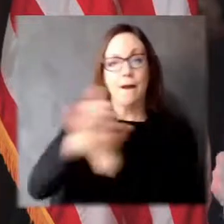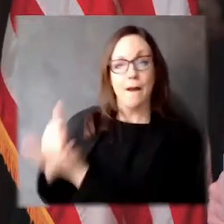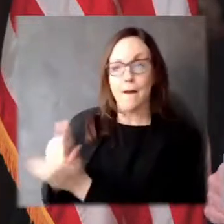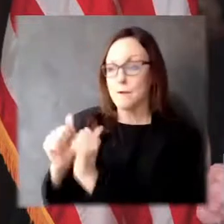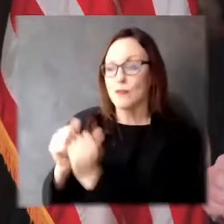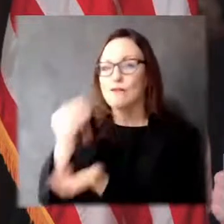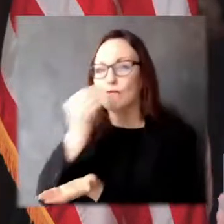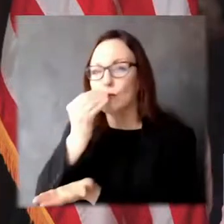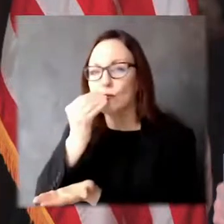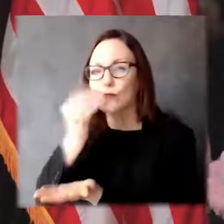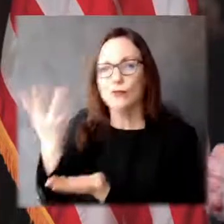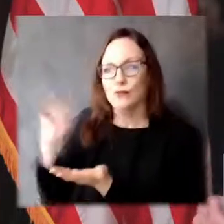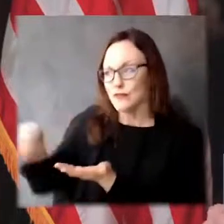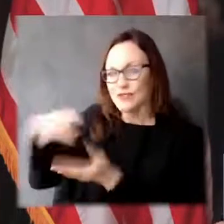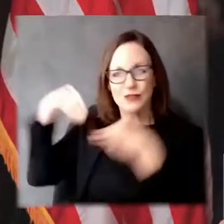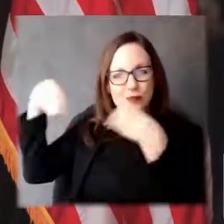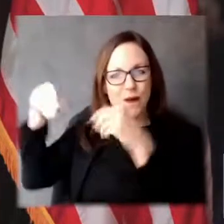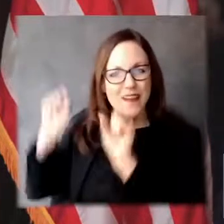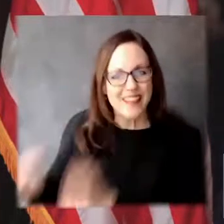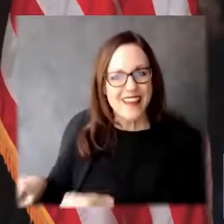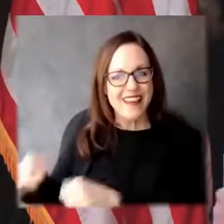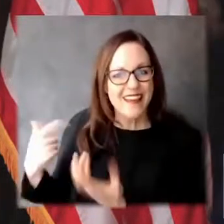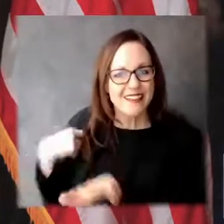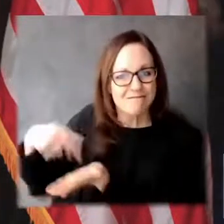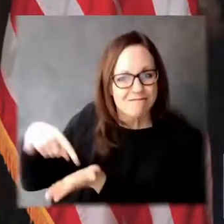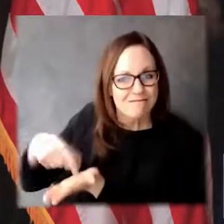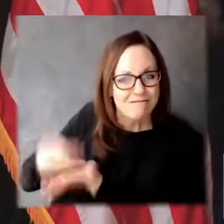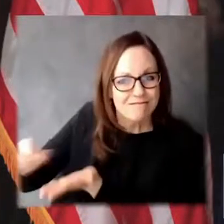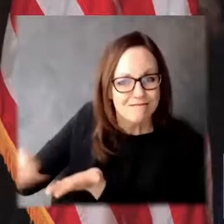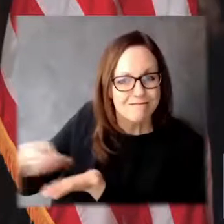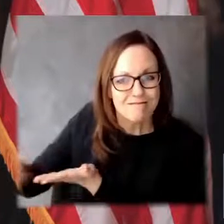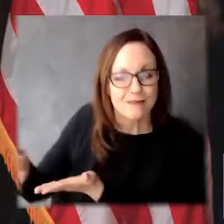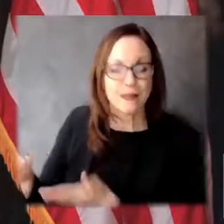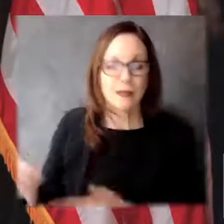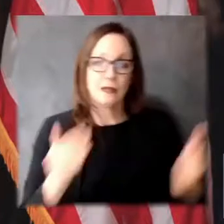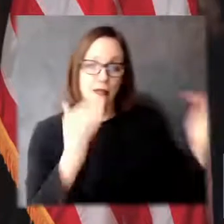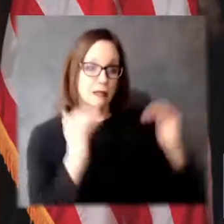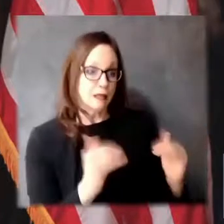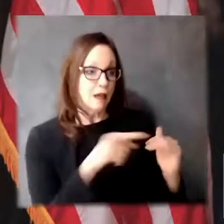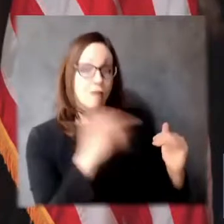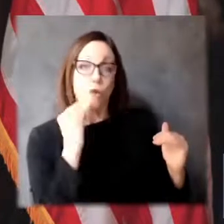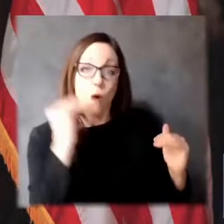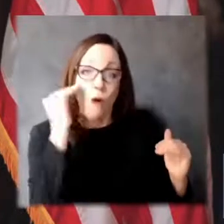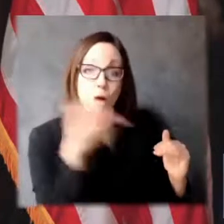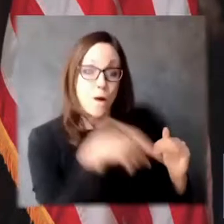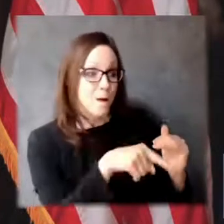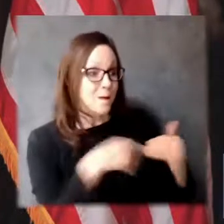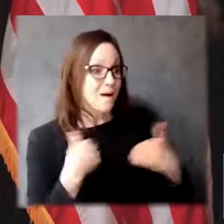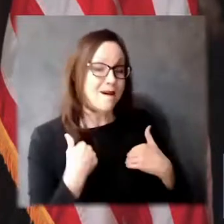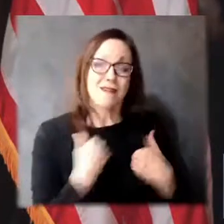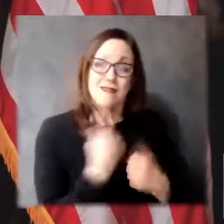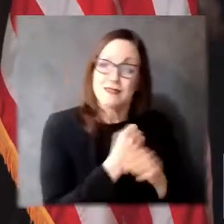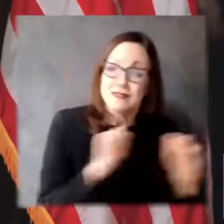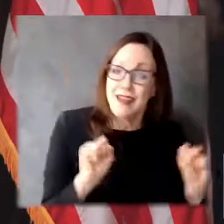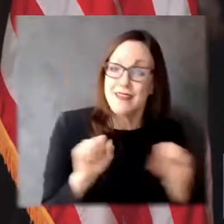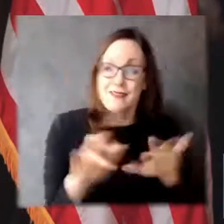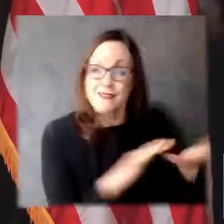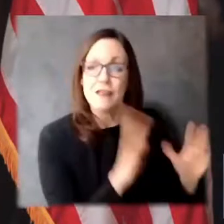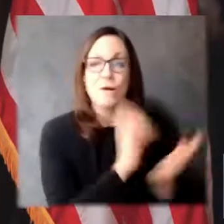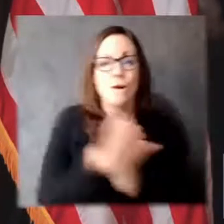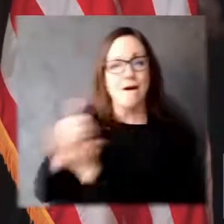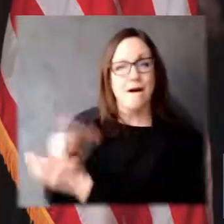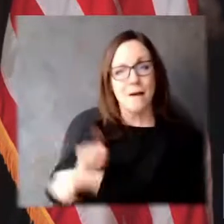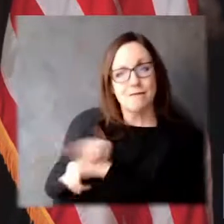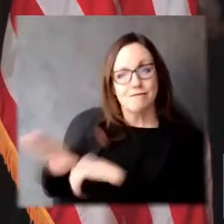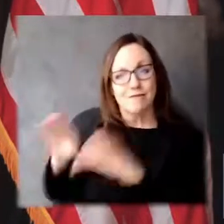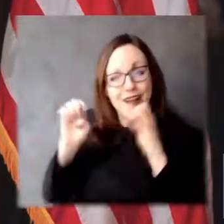transportation affects small businesses and farmers getting their product from point A to point B. We have to understand how